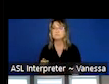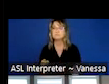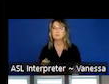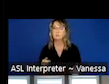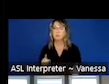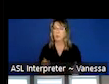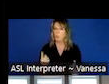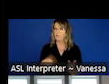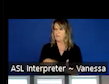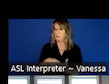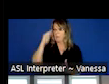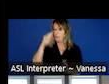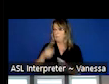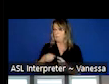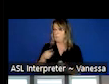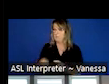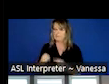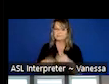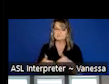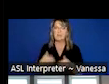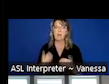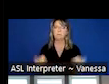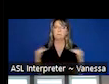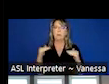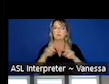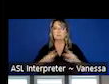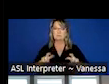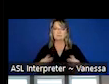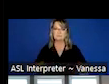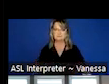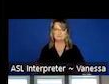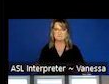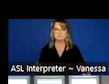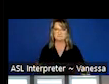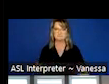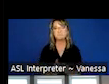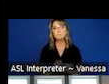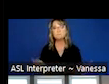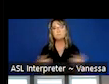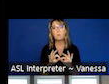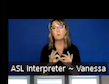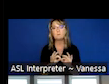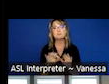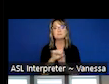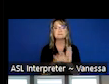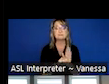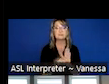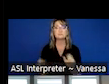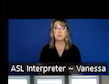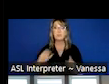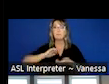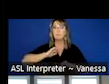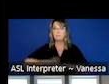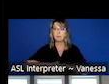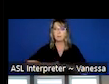one of them is how to do parity assessments, for example. And most importantly, how states can partner with the